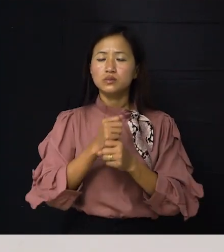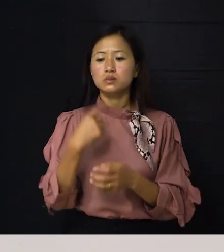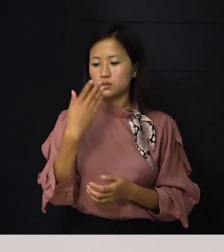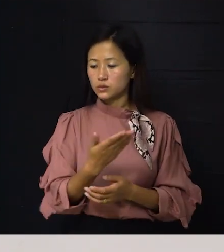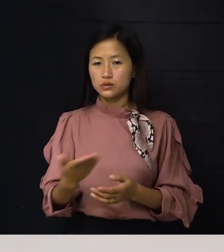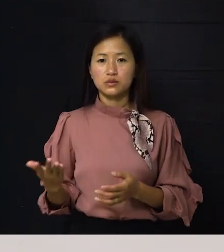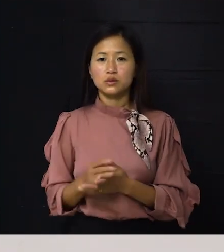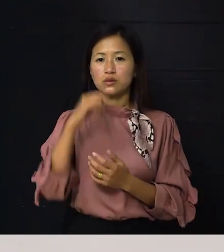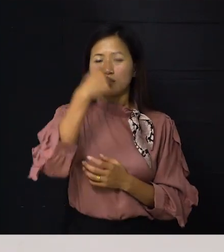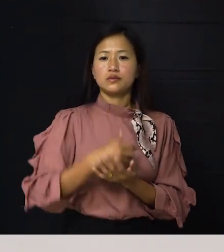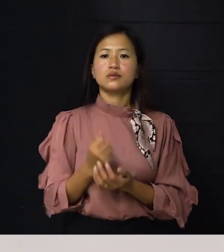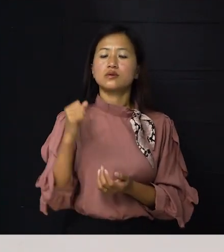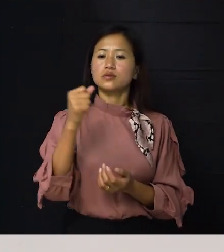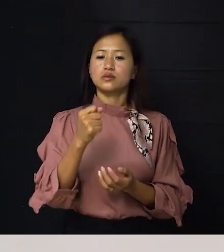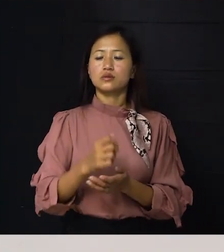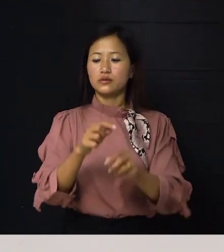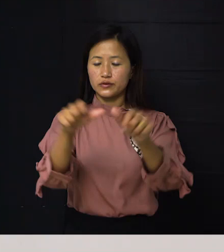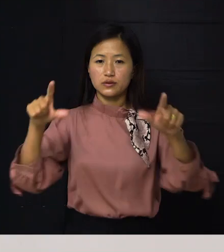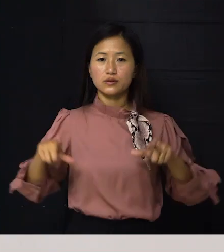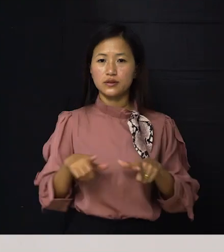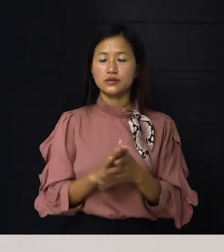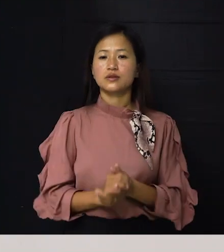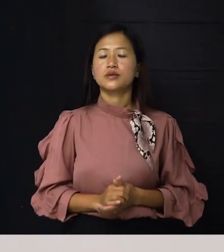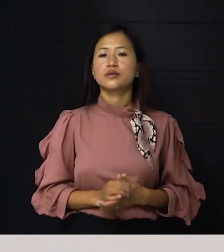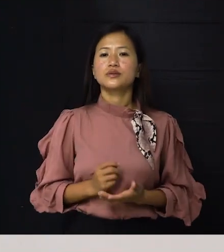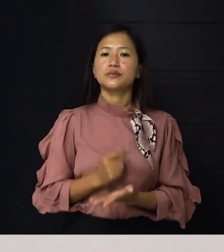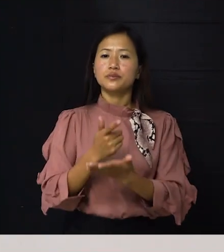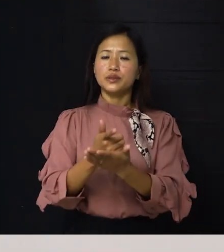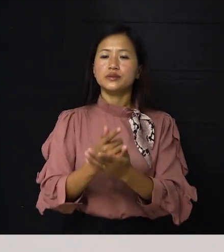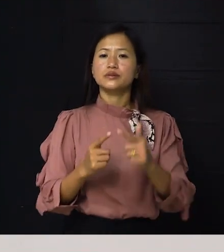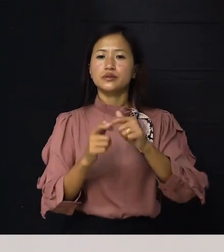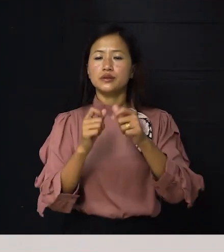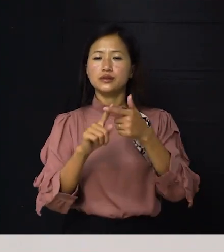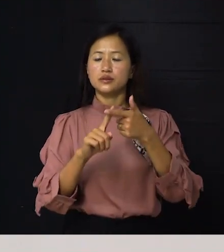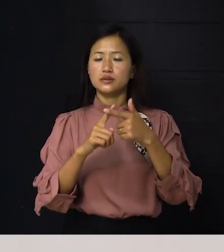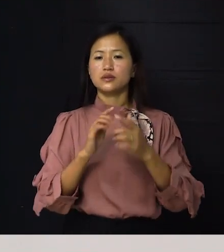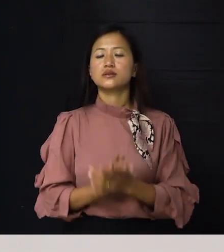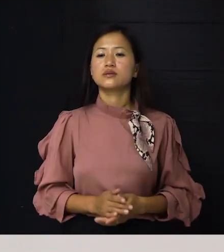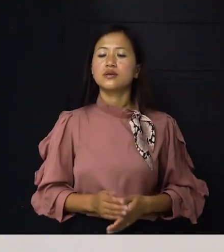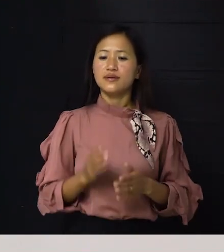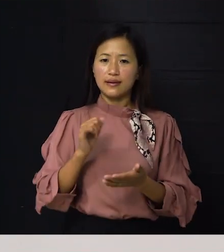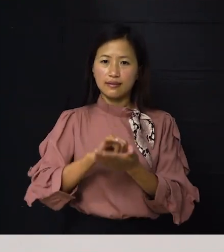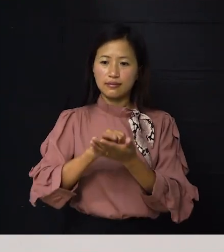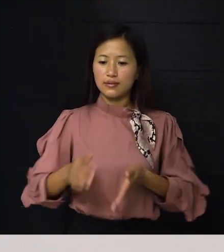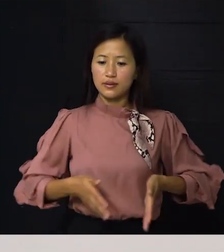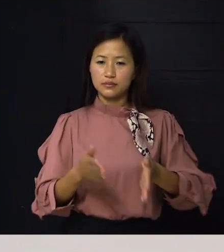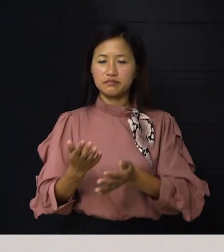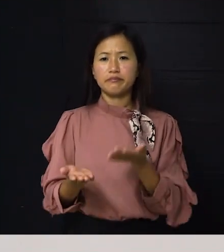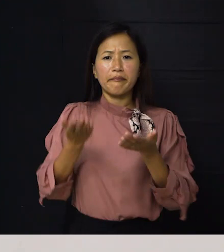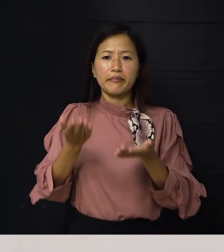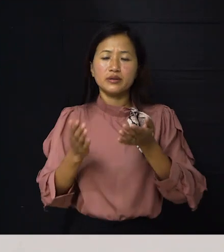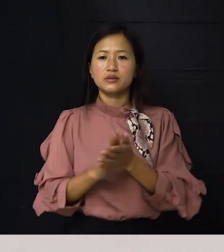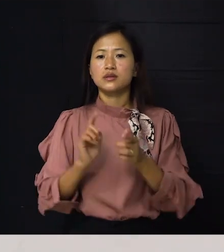are taking control of the land, certain lands, they have to pay the tax in return. And in that way, he managed the